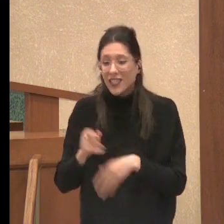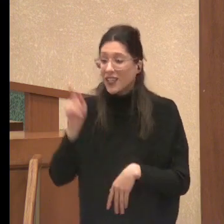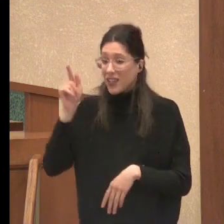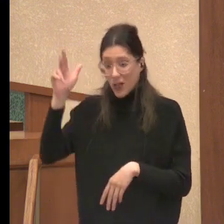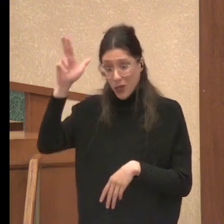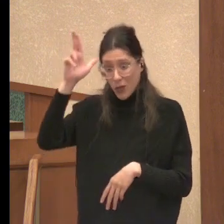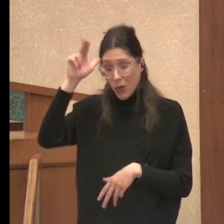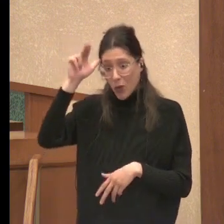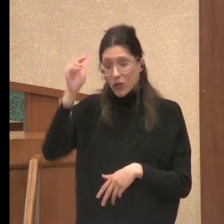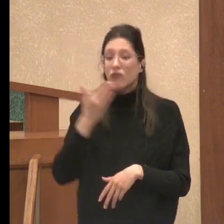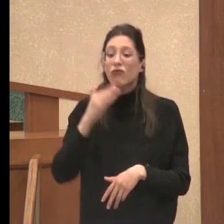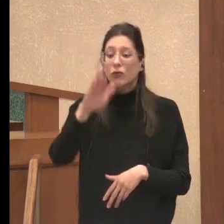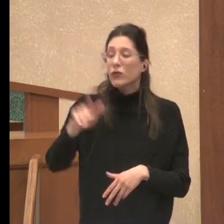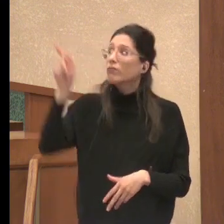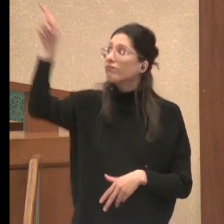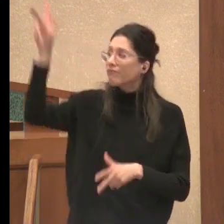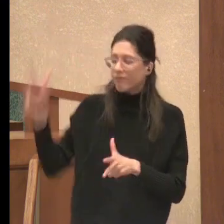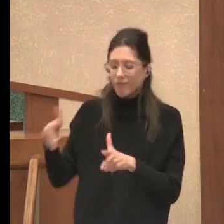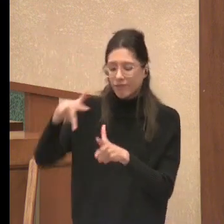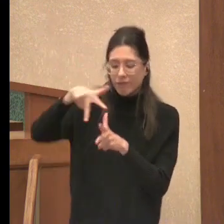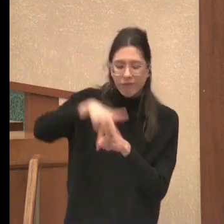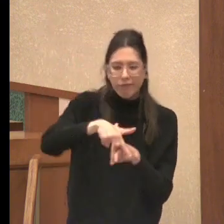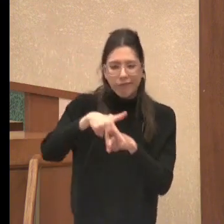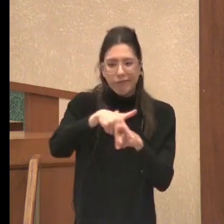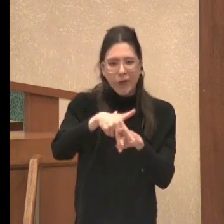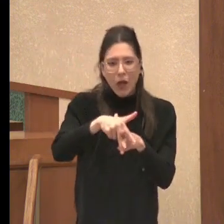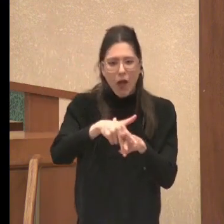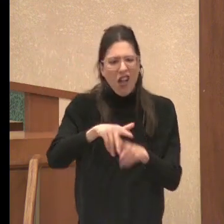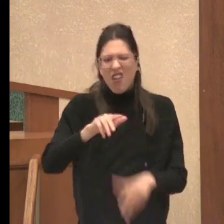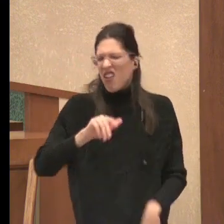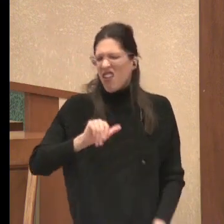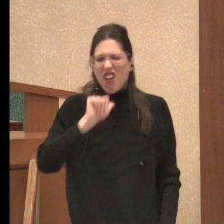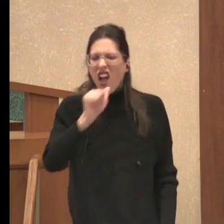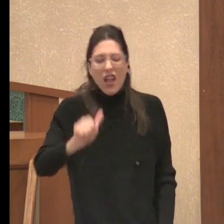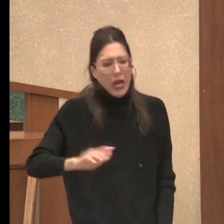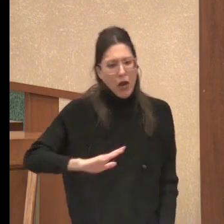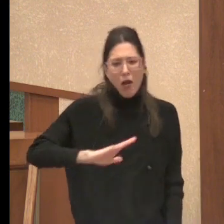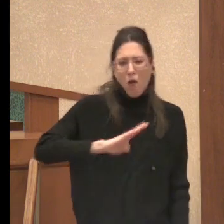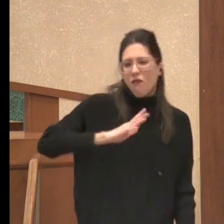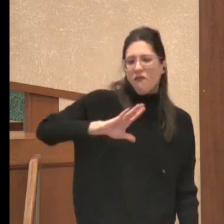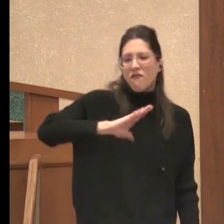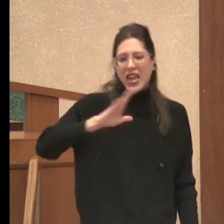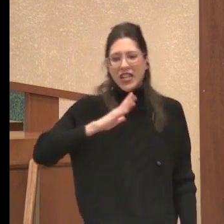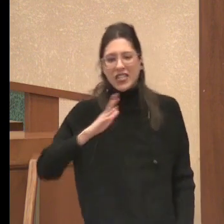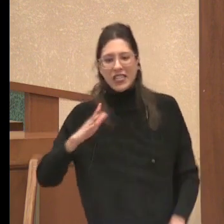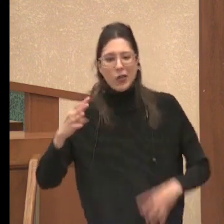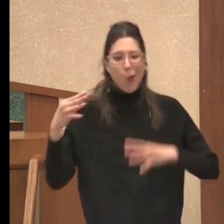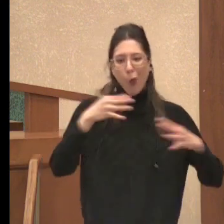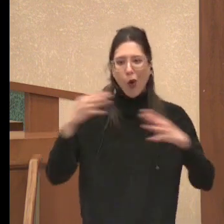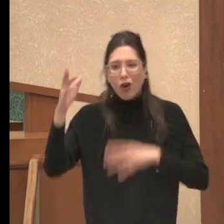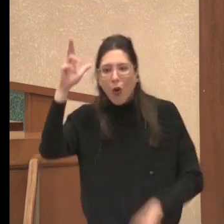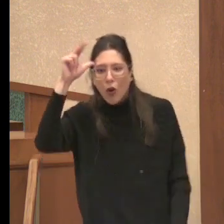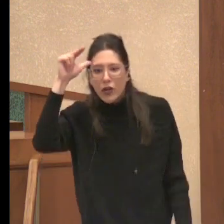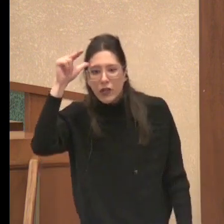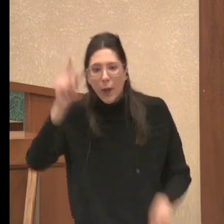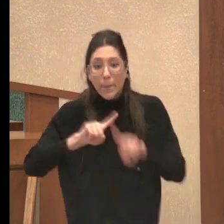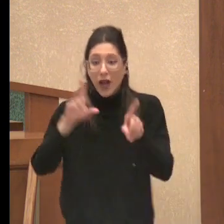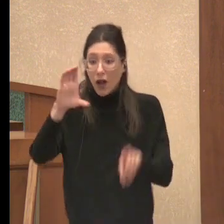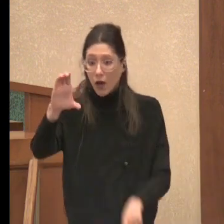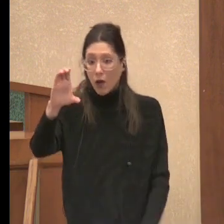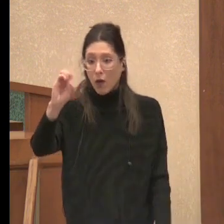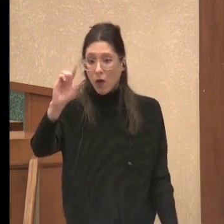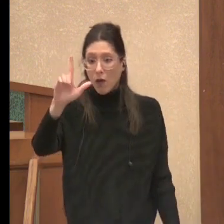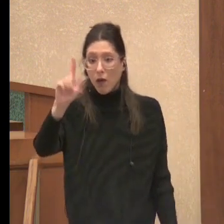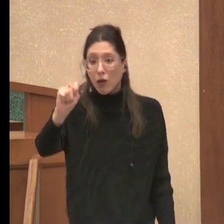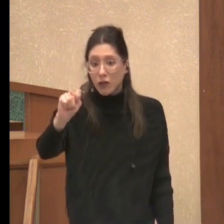rode into Jerusalem not on an impressive war horse, but on a colt, most